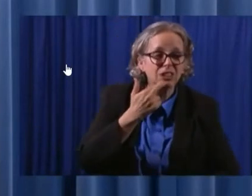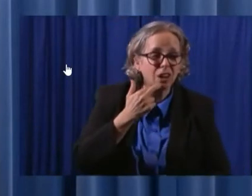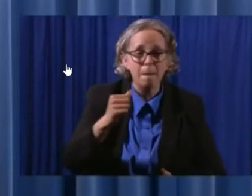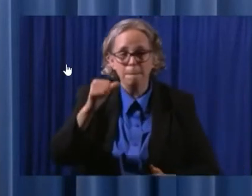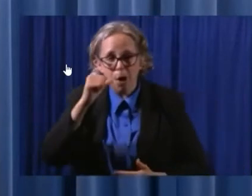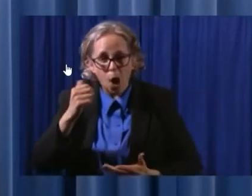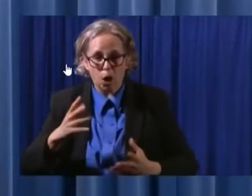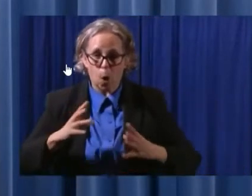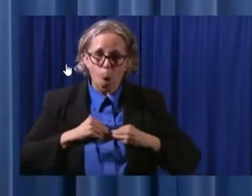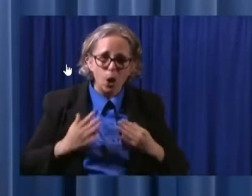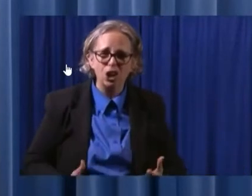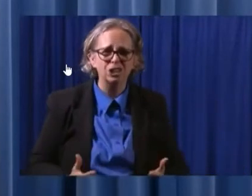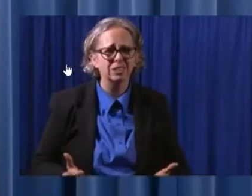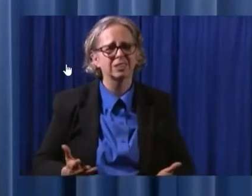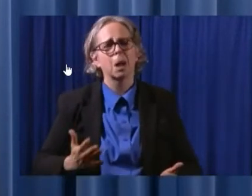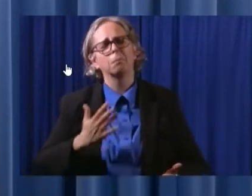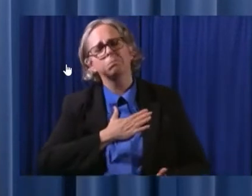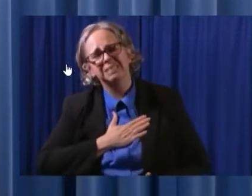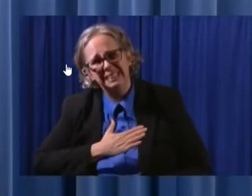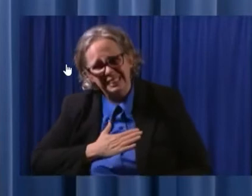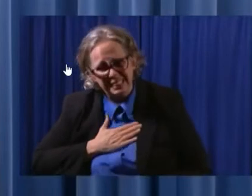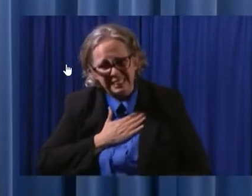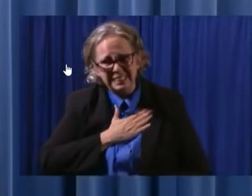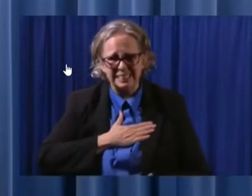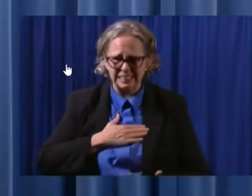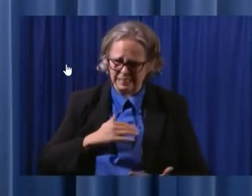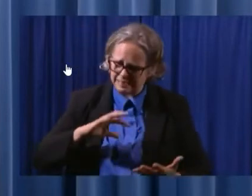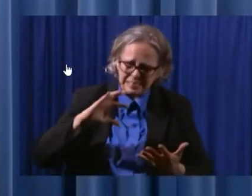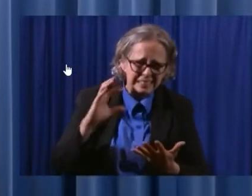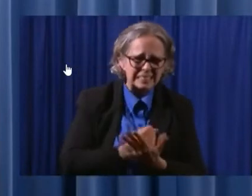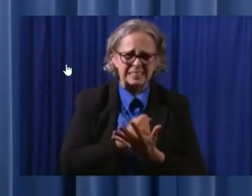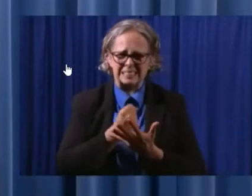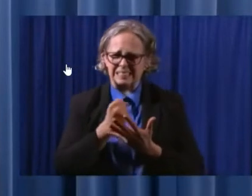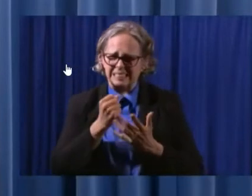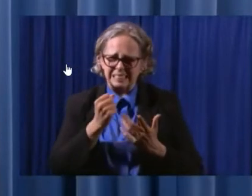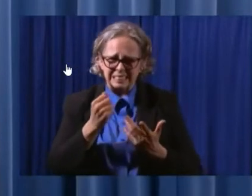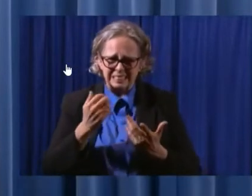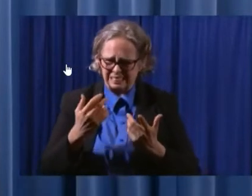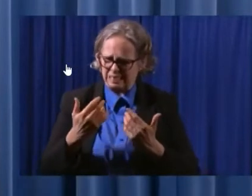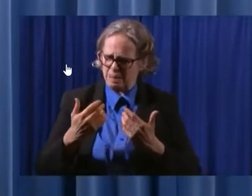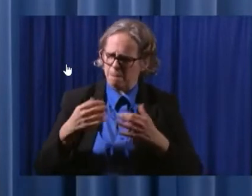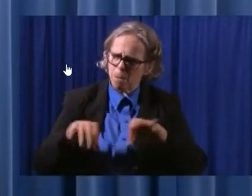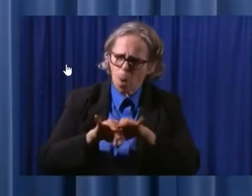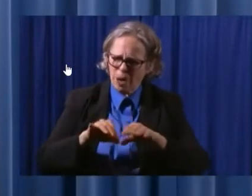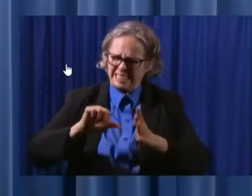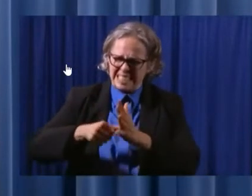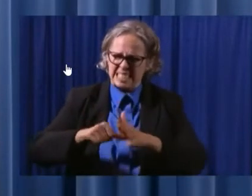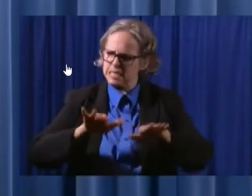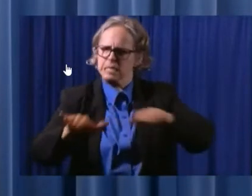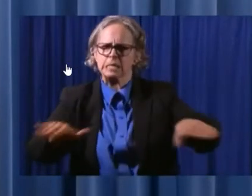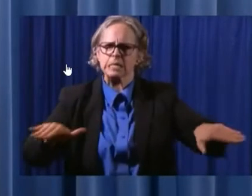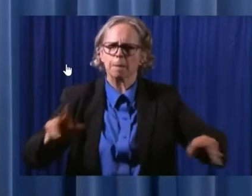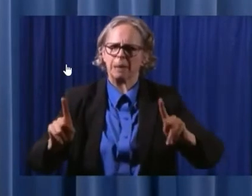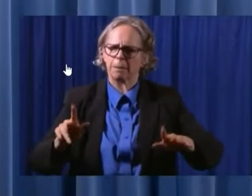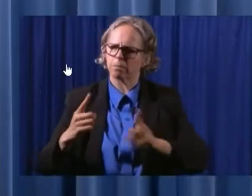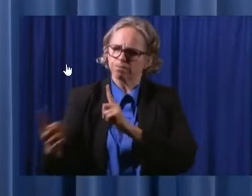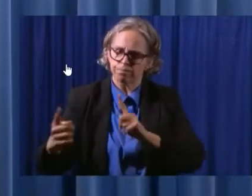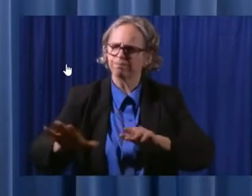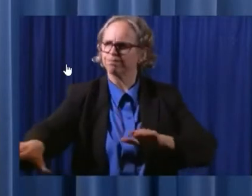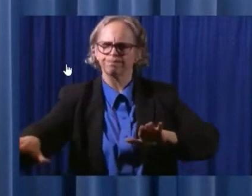to insist on social distancing when people come in and other efforts to control the spread. I